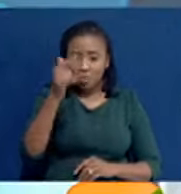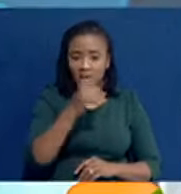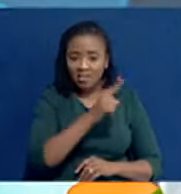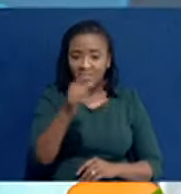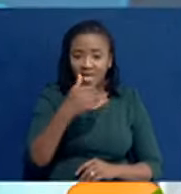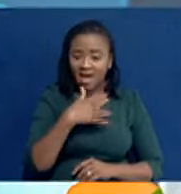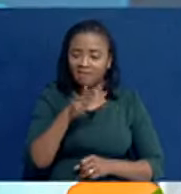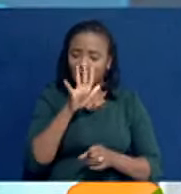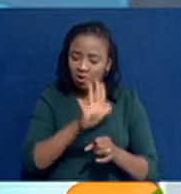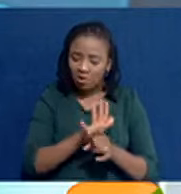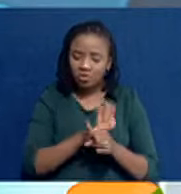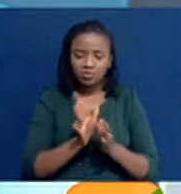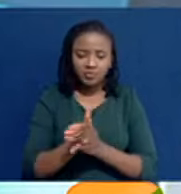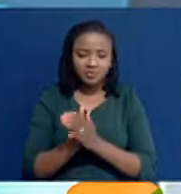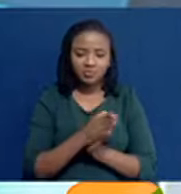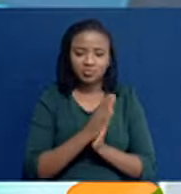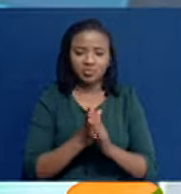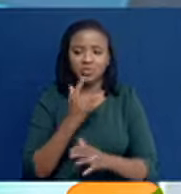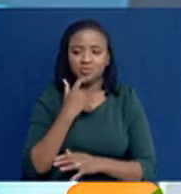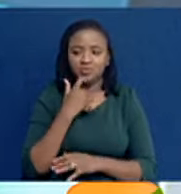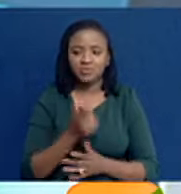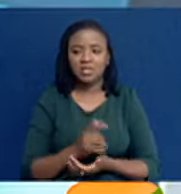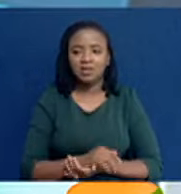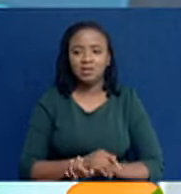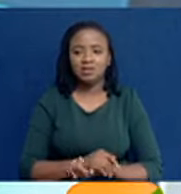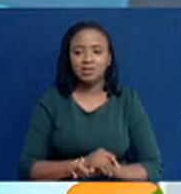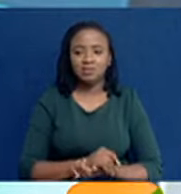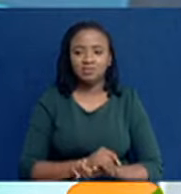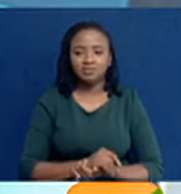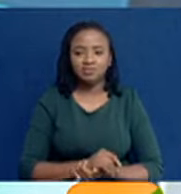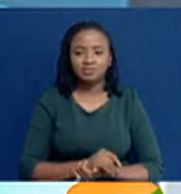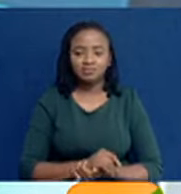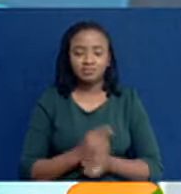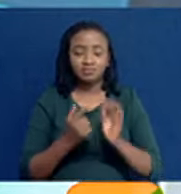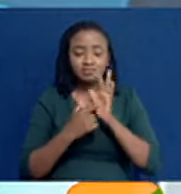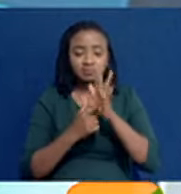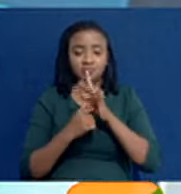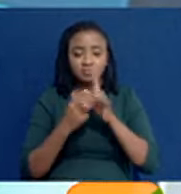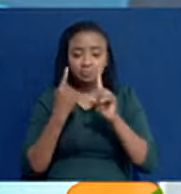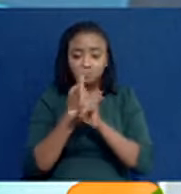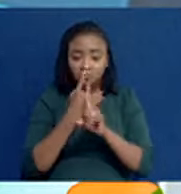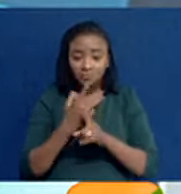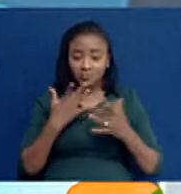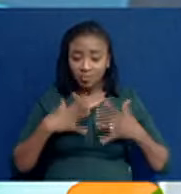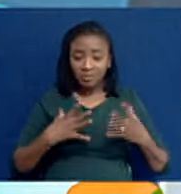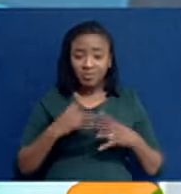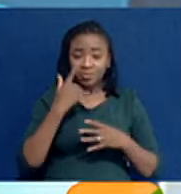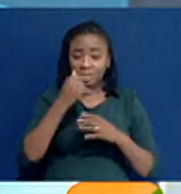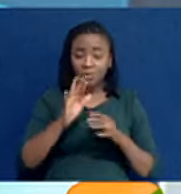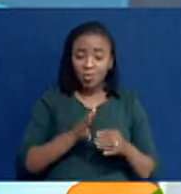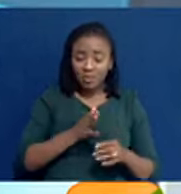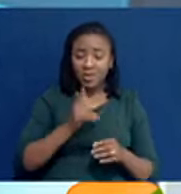to tell. Some of the so-called trailblazers,